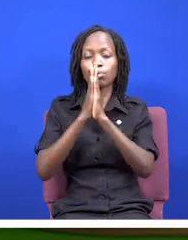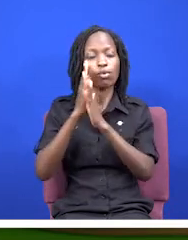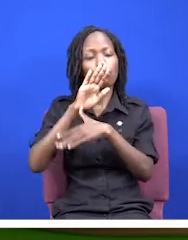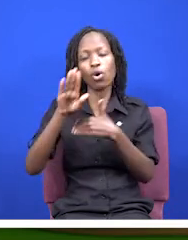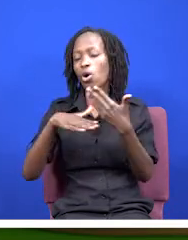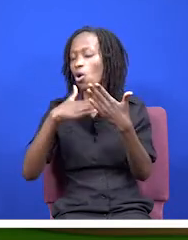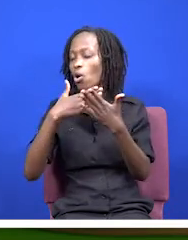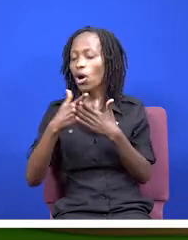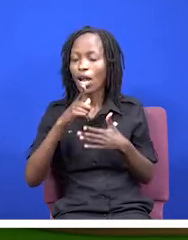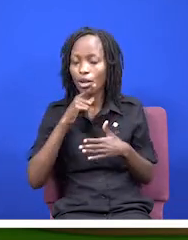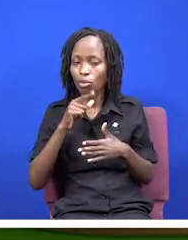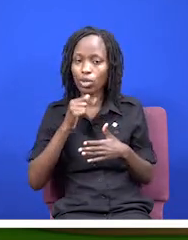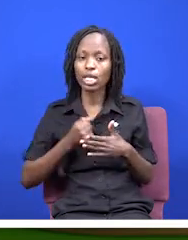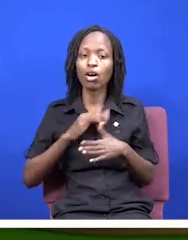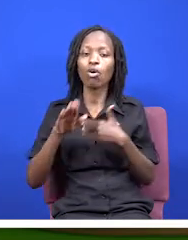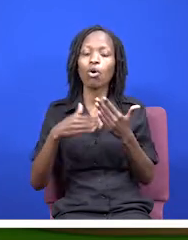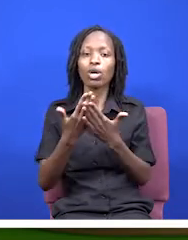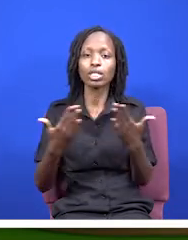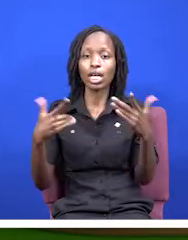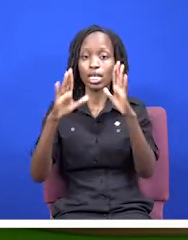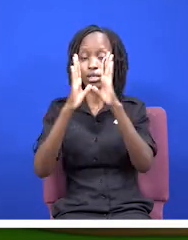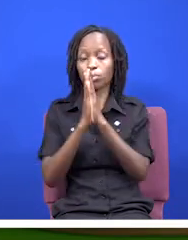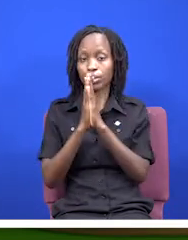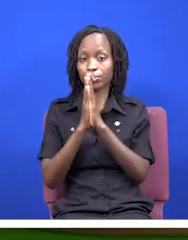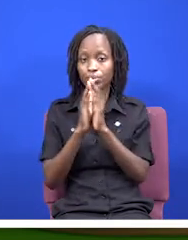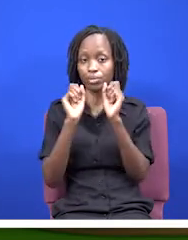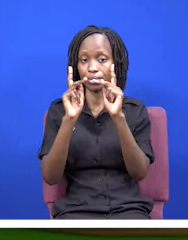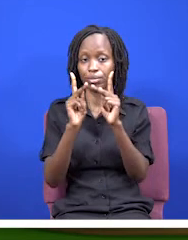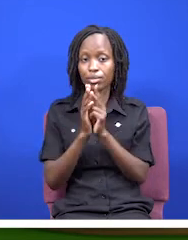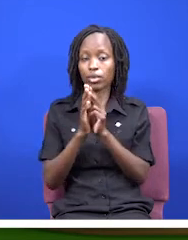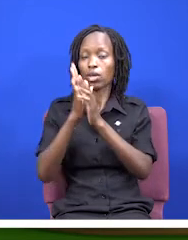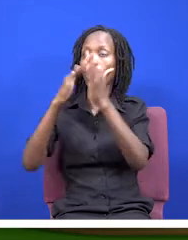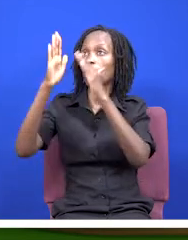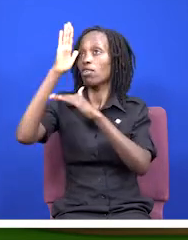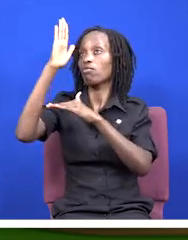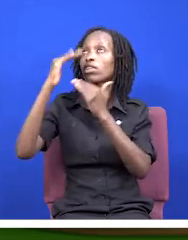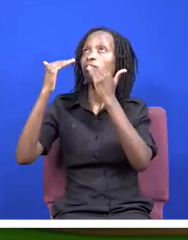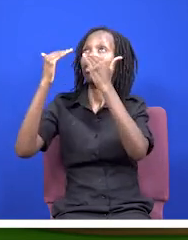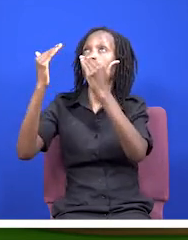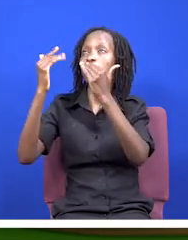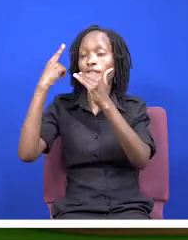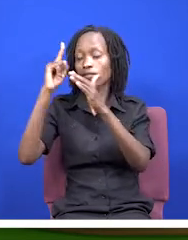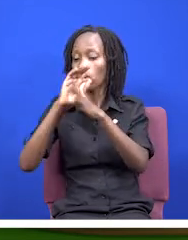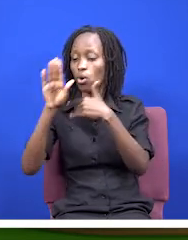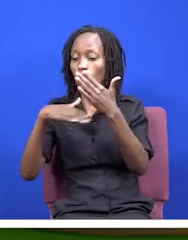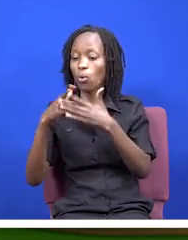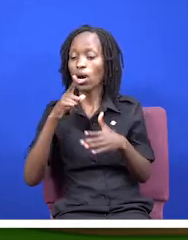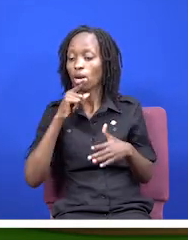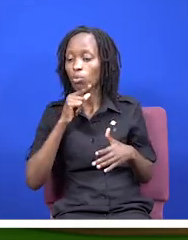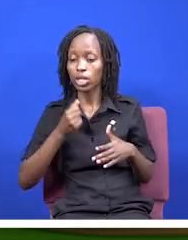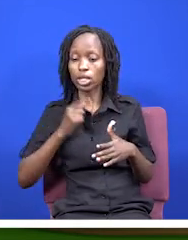us pray for every boy and girl. All right, let's pray. Our Heavenly Father, we thank you for